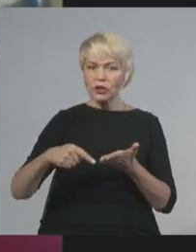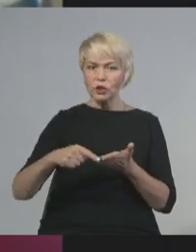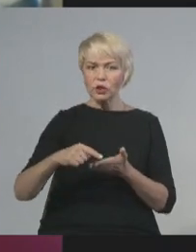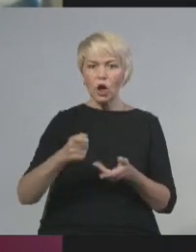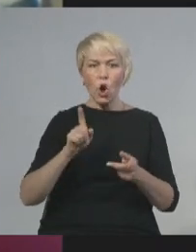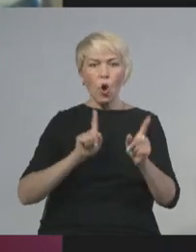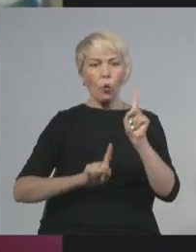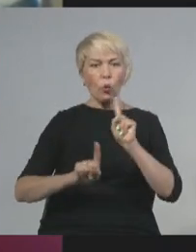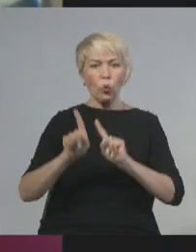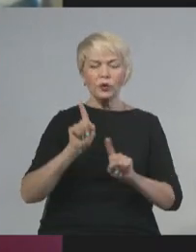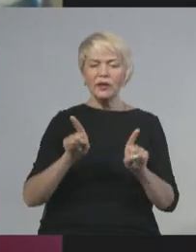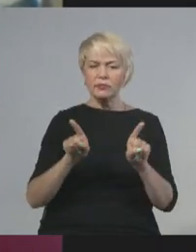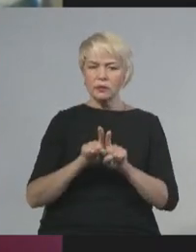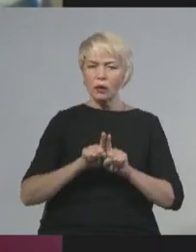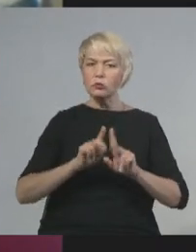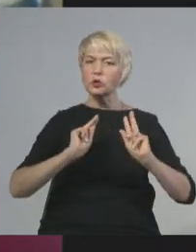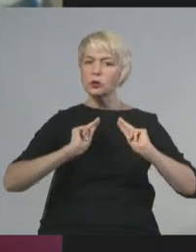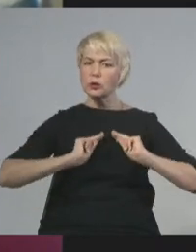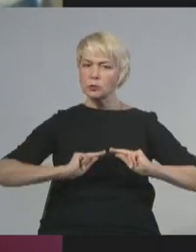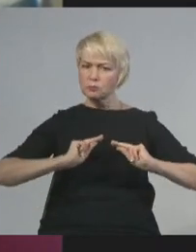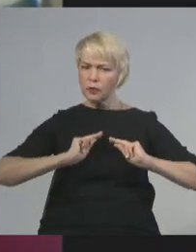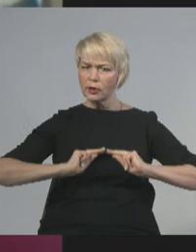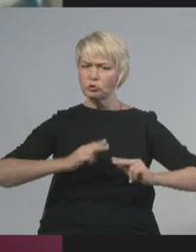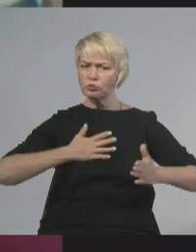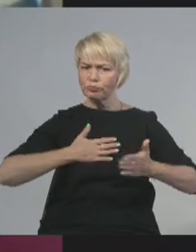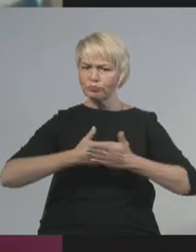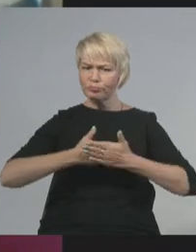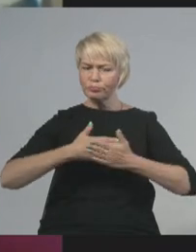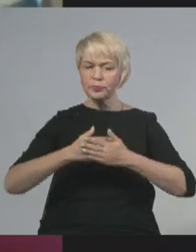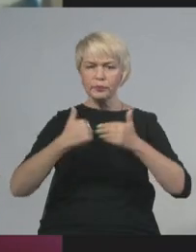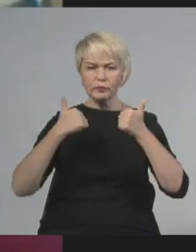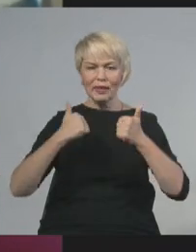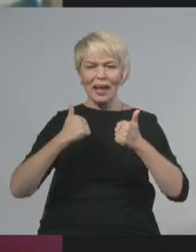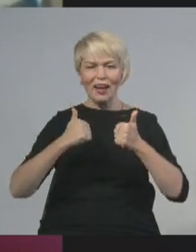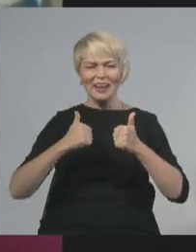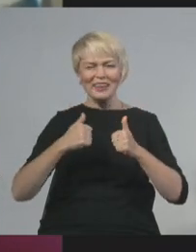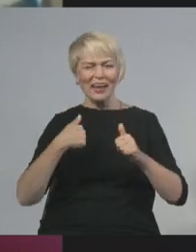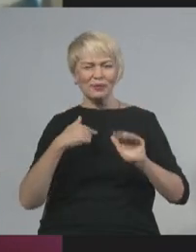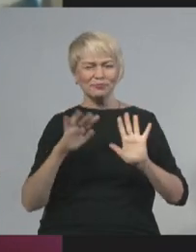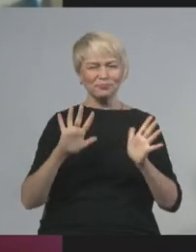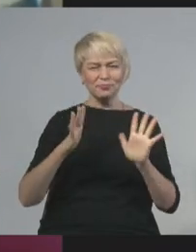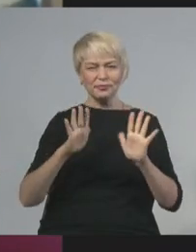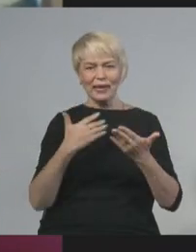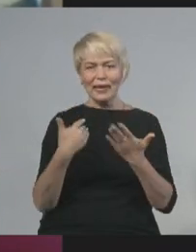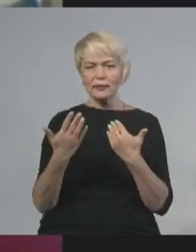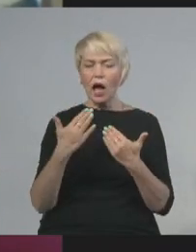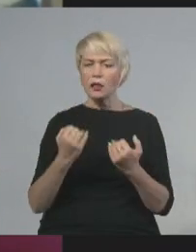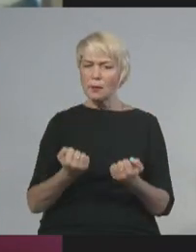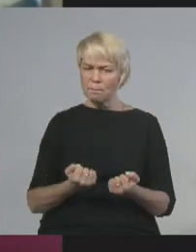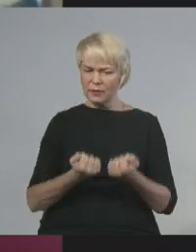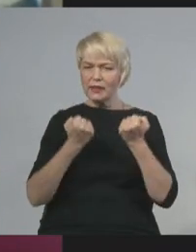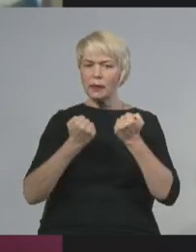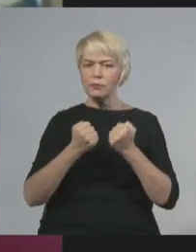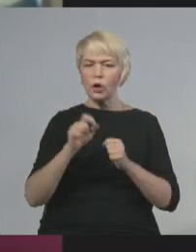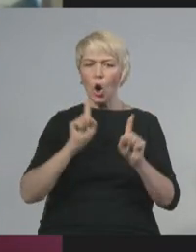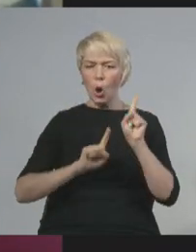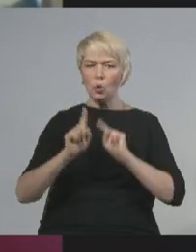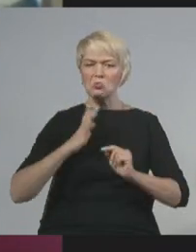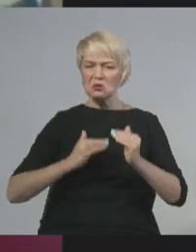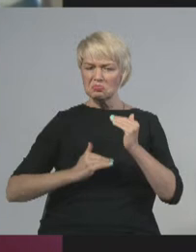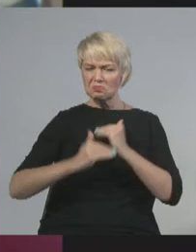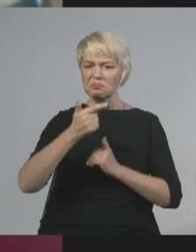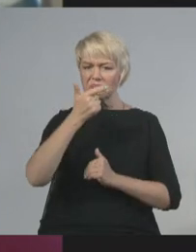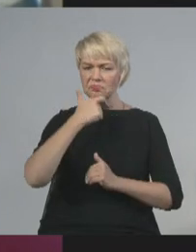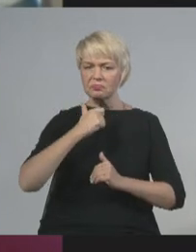overall as critical as i am of the government the economic assistance is okay so the freelancers receive